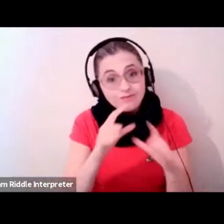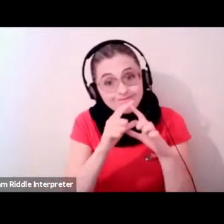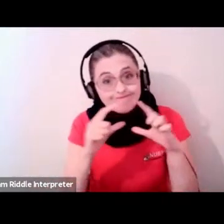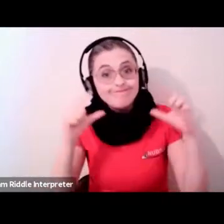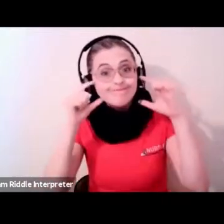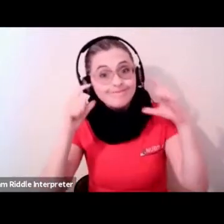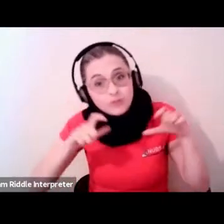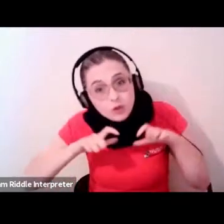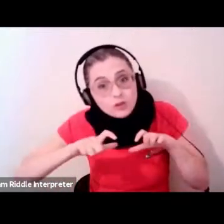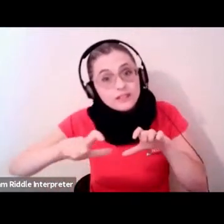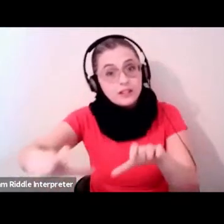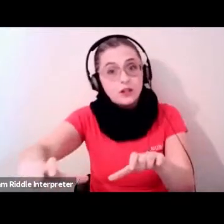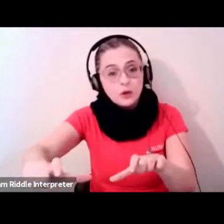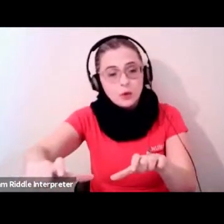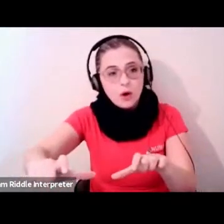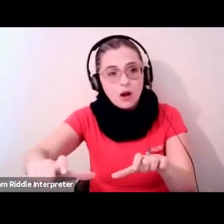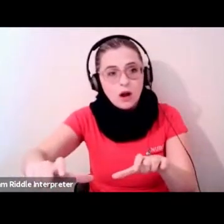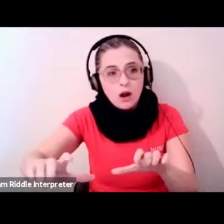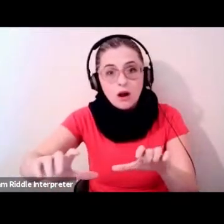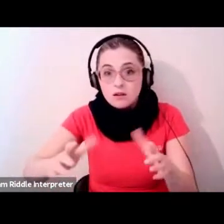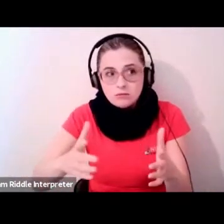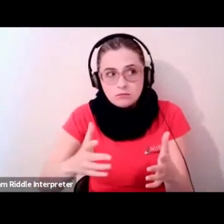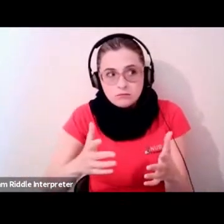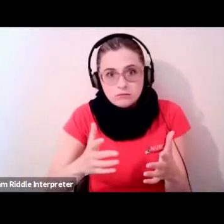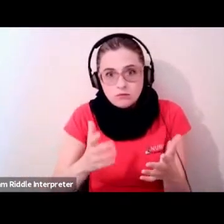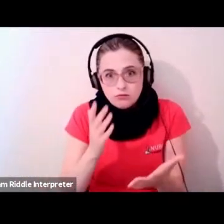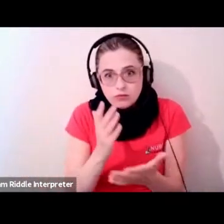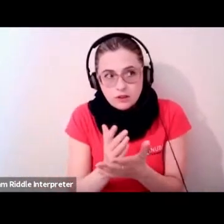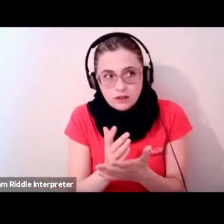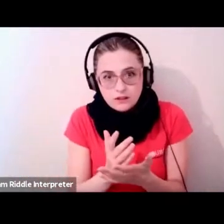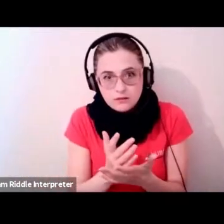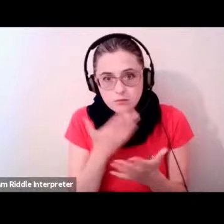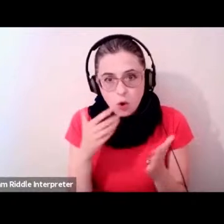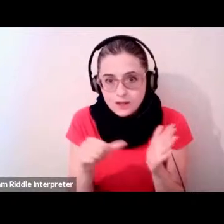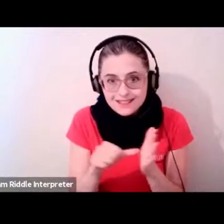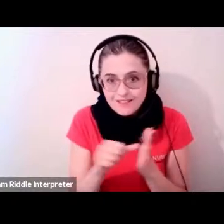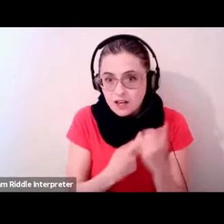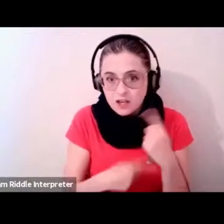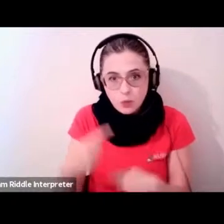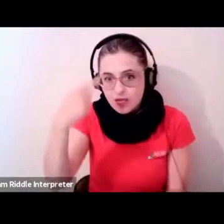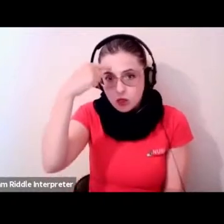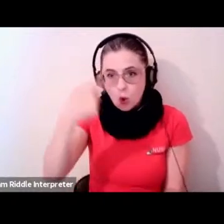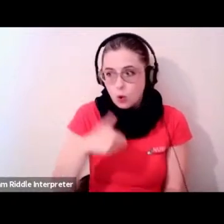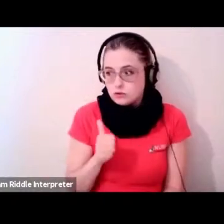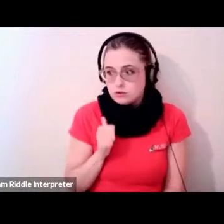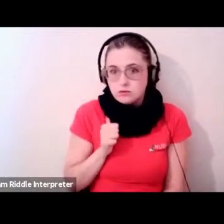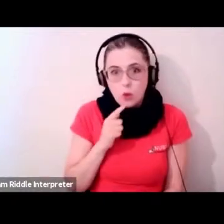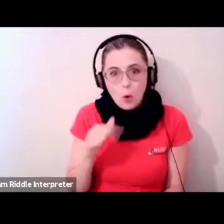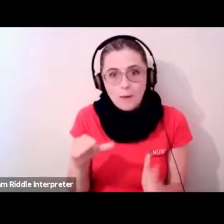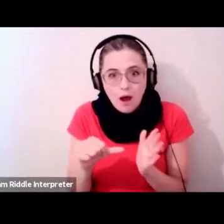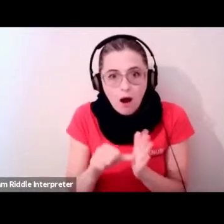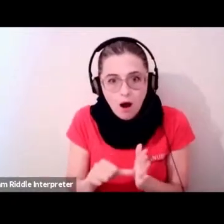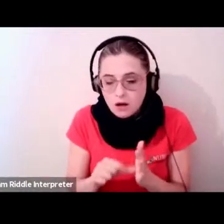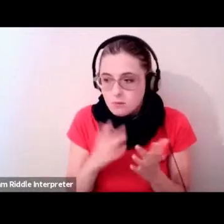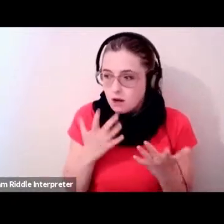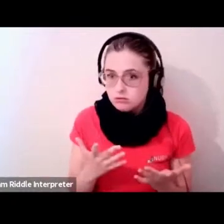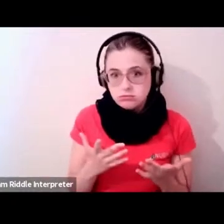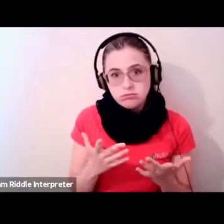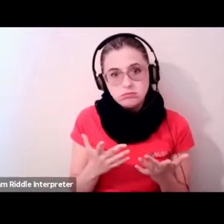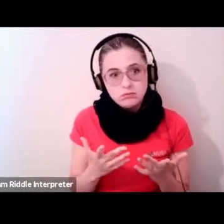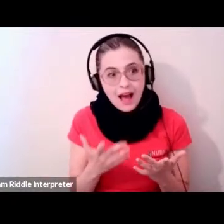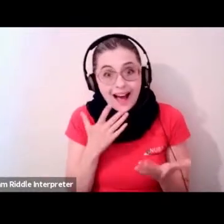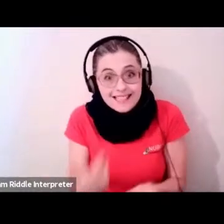wearing going. It has turned out not to be as difficult as some people anticipated, and it is making